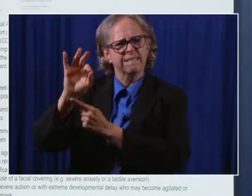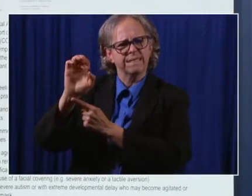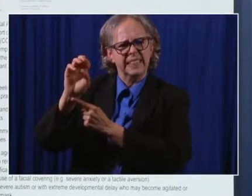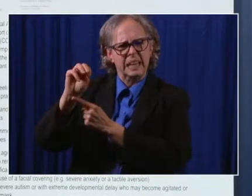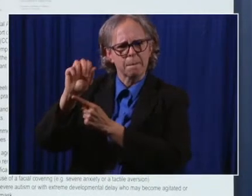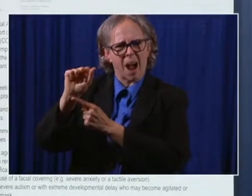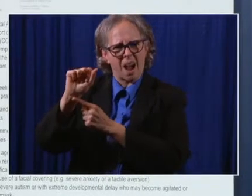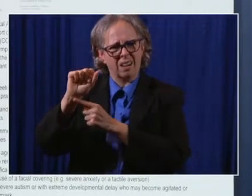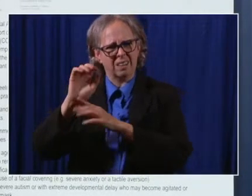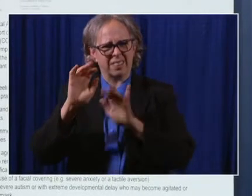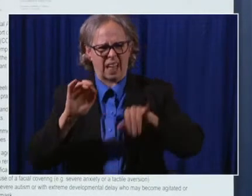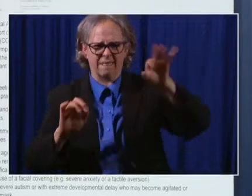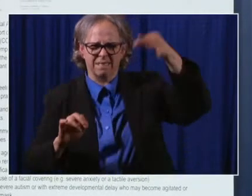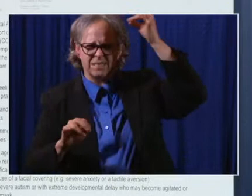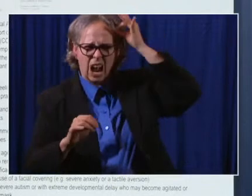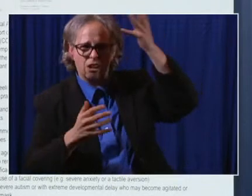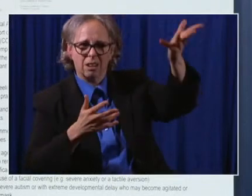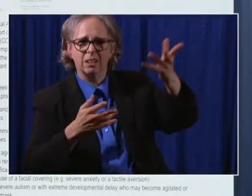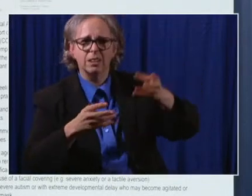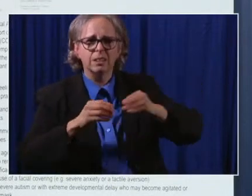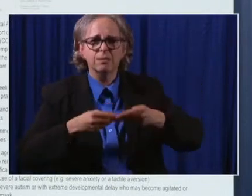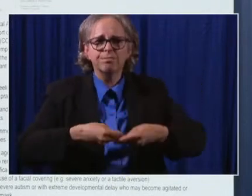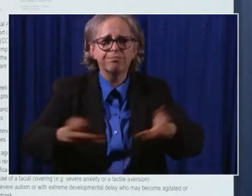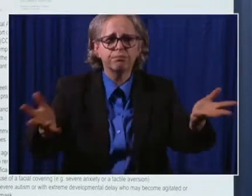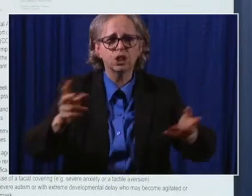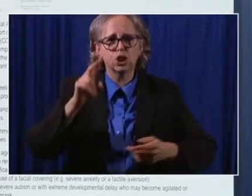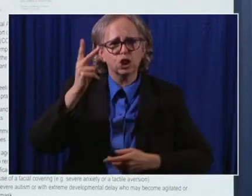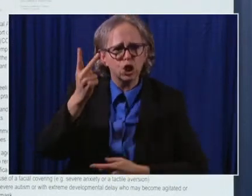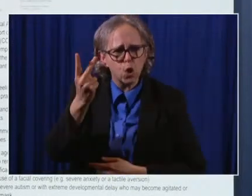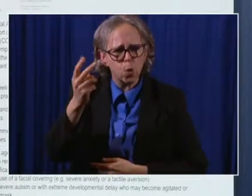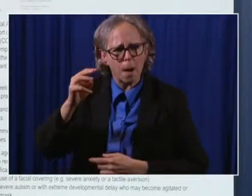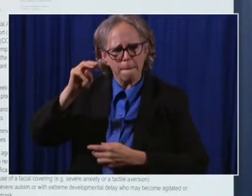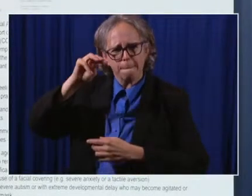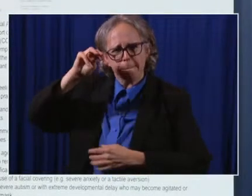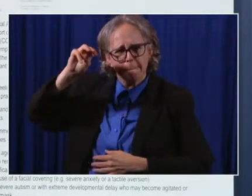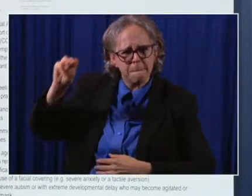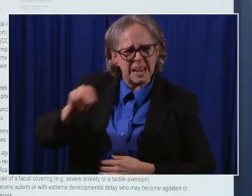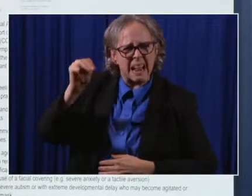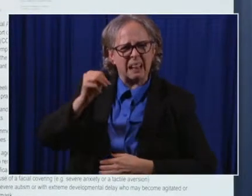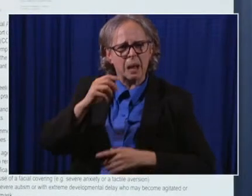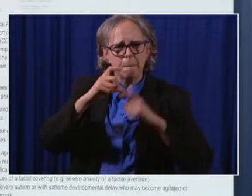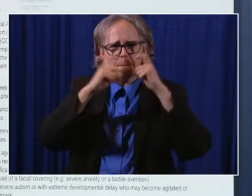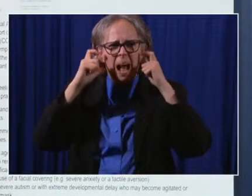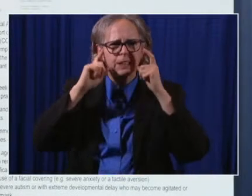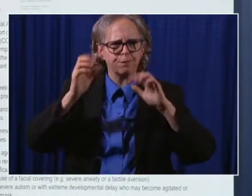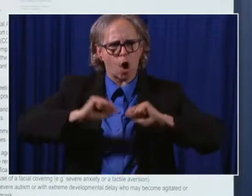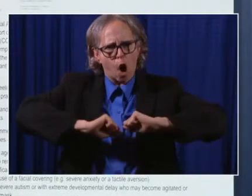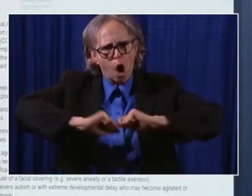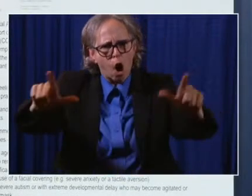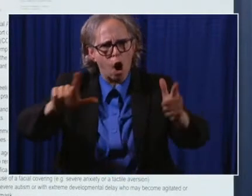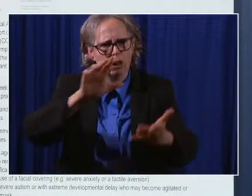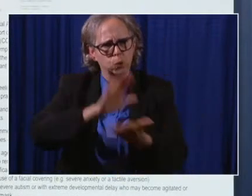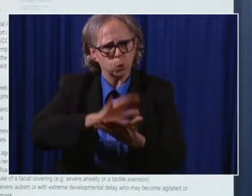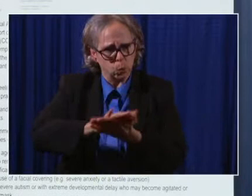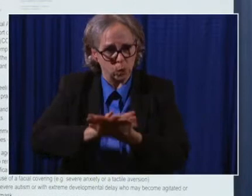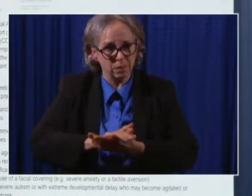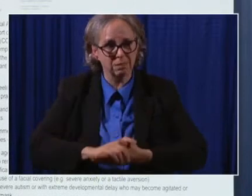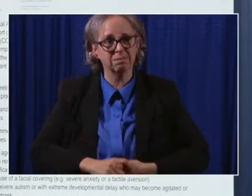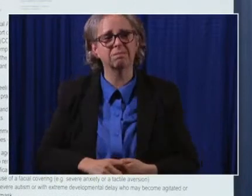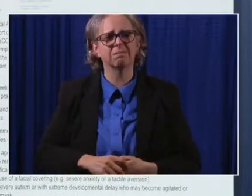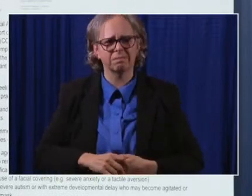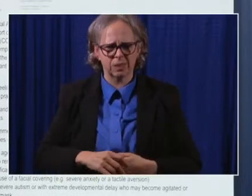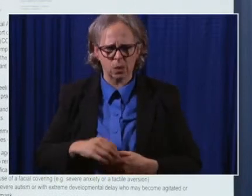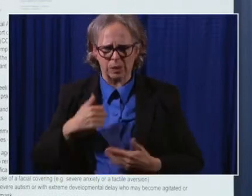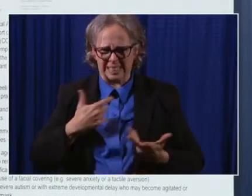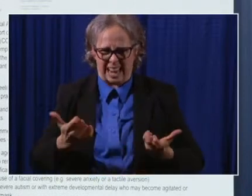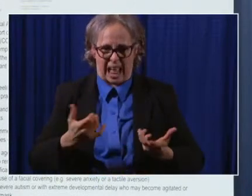masks to schools for use by students and staff. We'll deliver these to the regional education service centers who are serving as our distribution partner. I'd